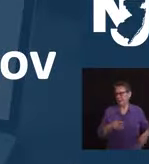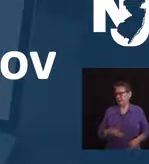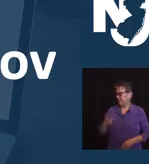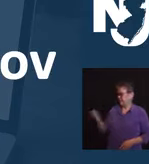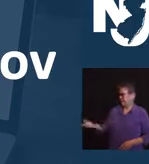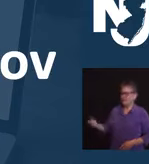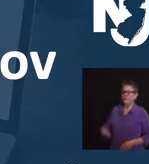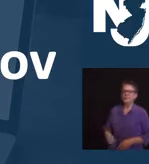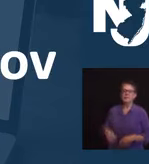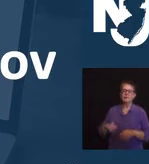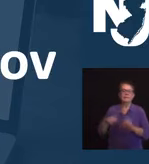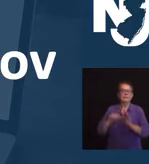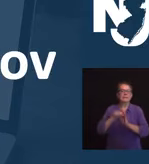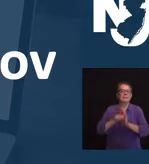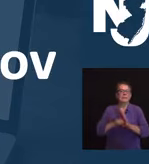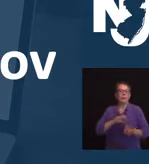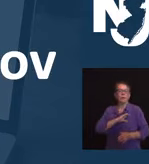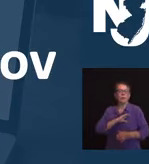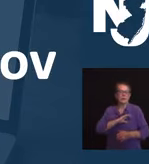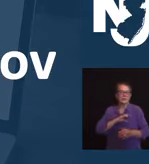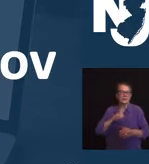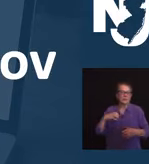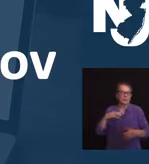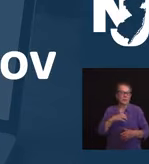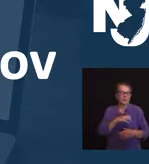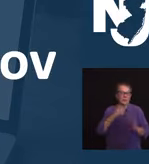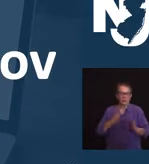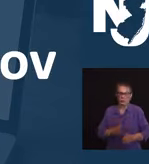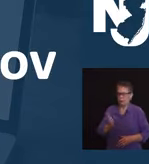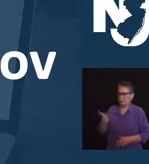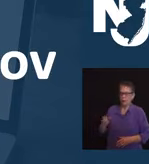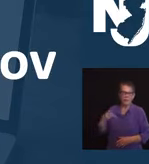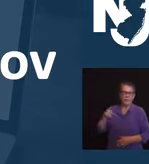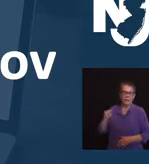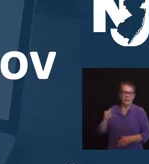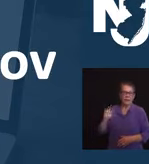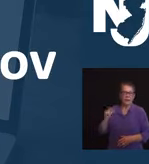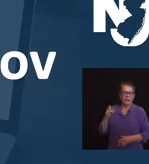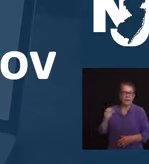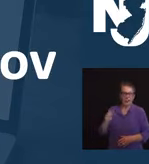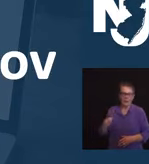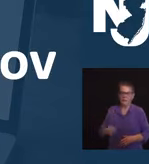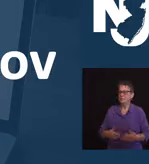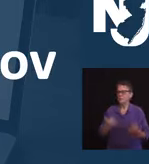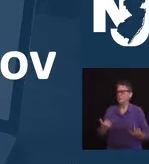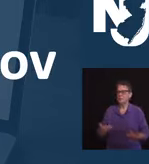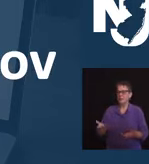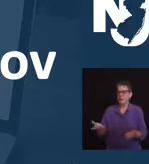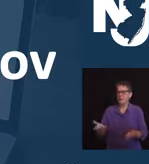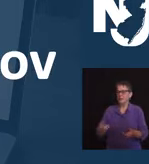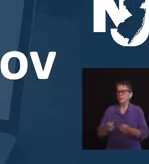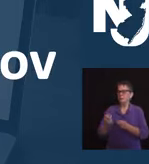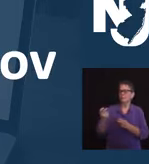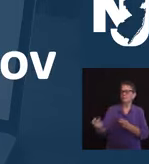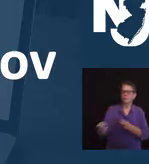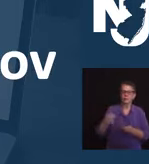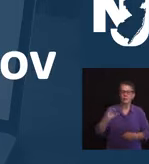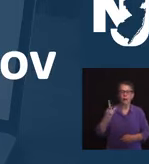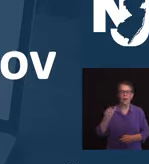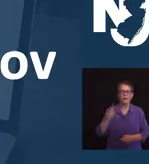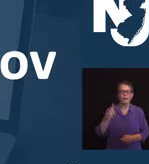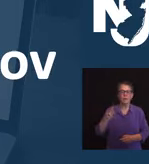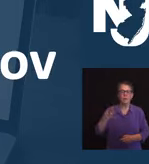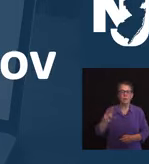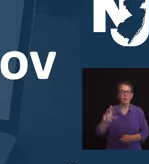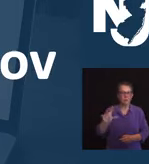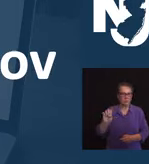introduction, wearing very special attire today, the Superintendent of the State Police, Colonel Pat Callahan. We have Jared Maples, the Director of the Office of